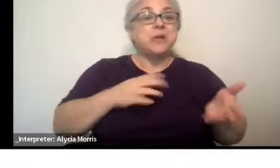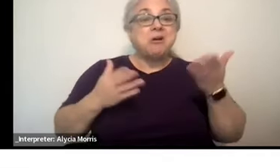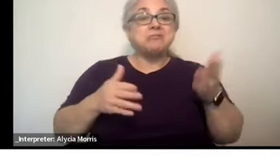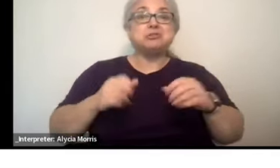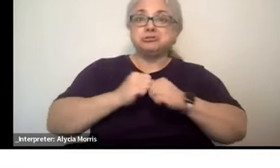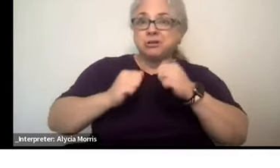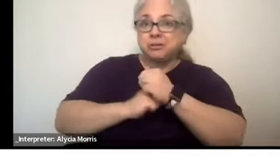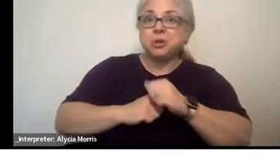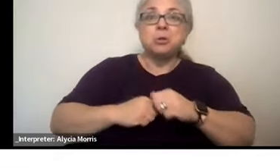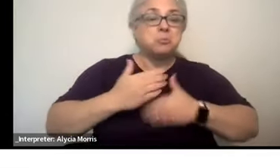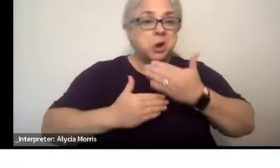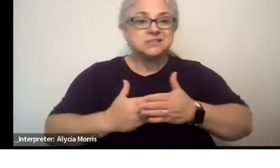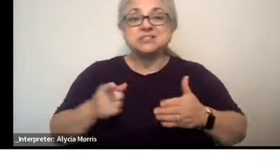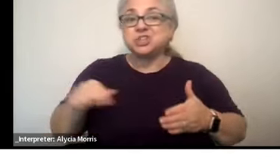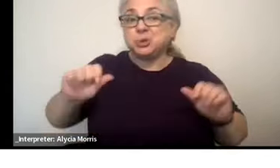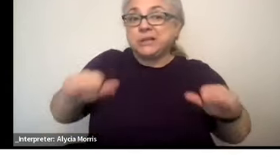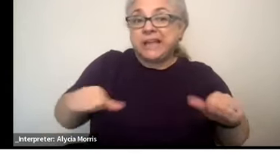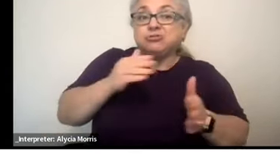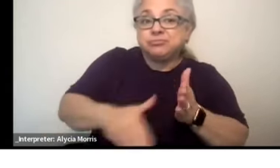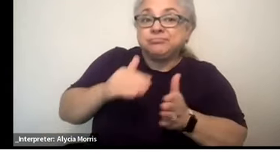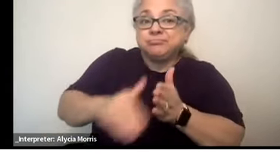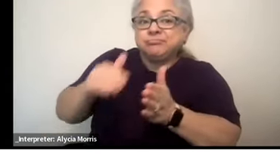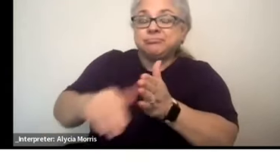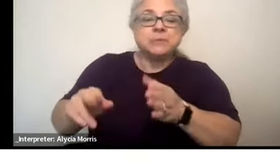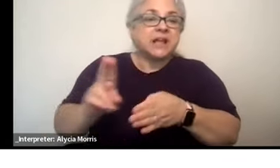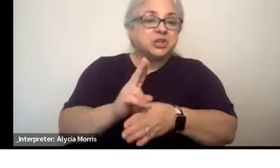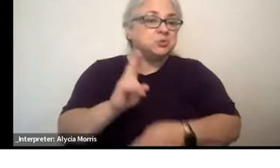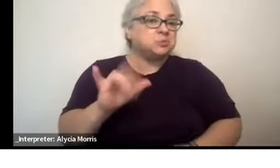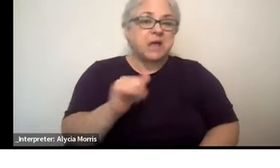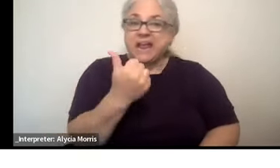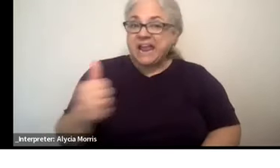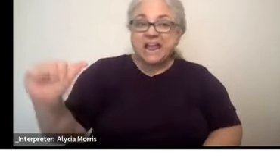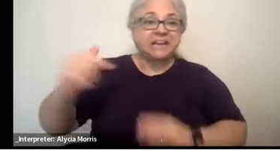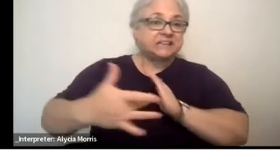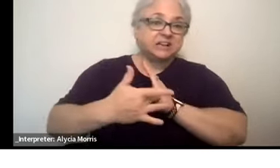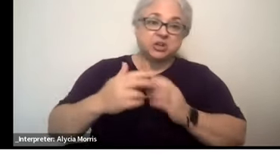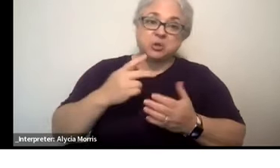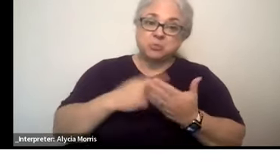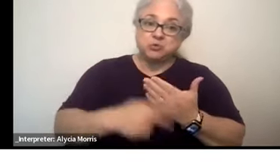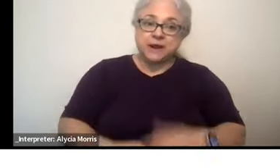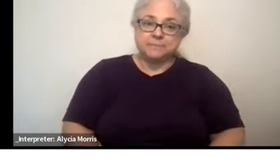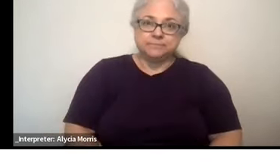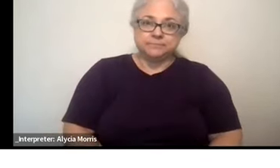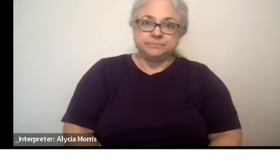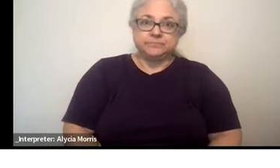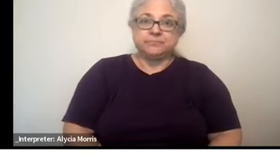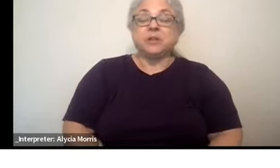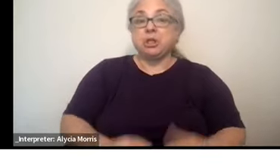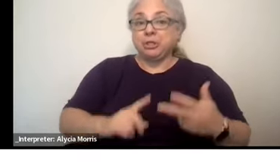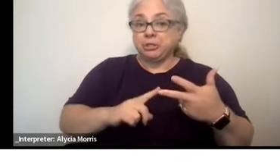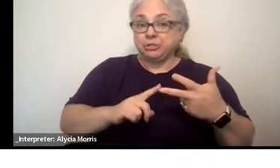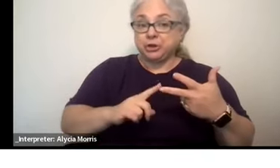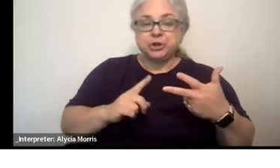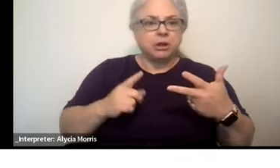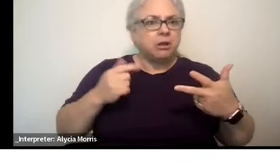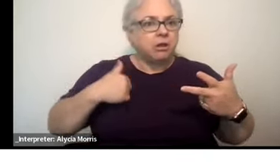can be used by any technical program. And it really is a model that puts employers in a co-leadership role. And we'll